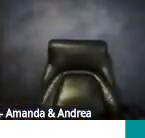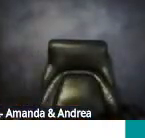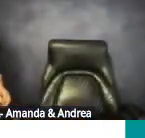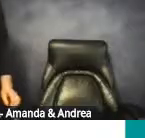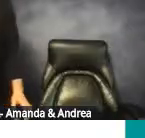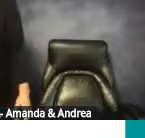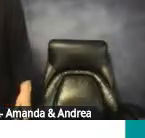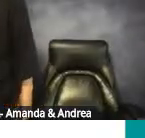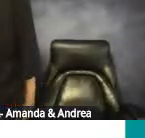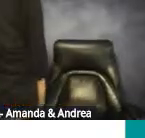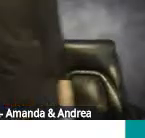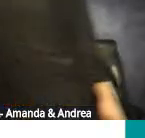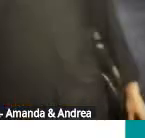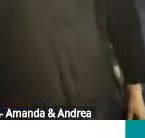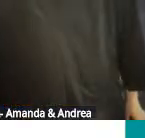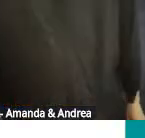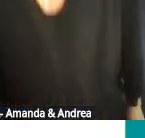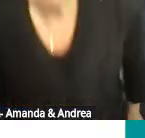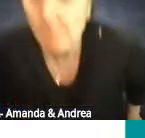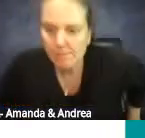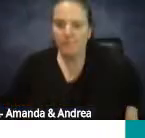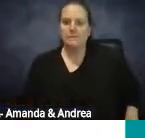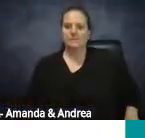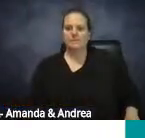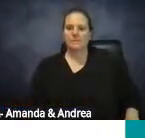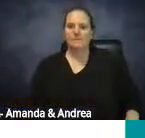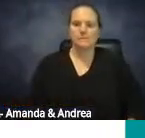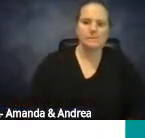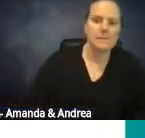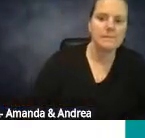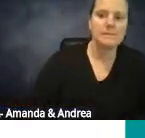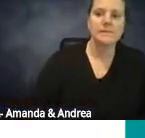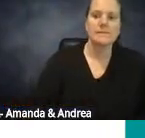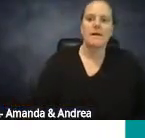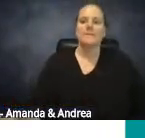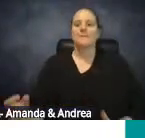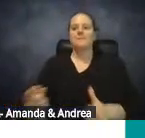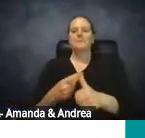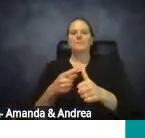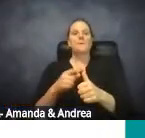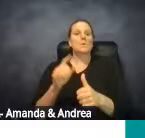means. So for the first workshop,